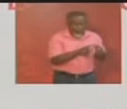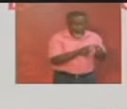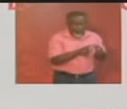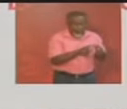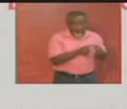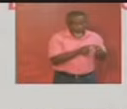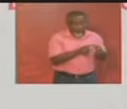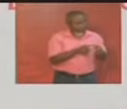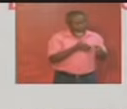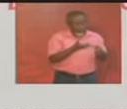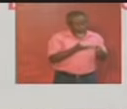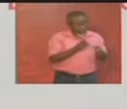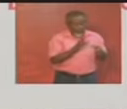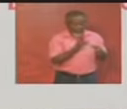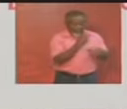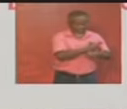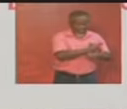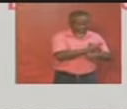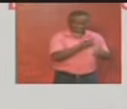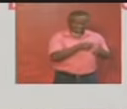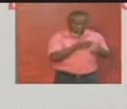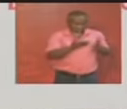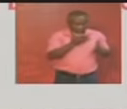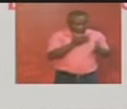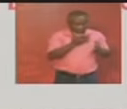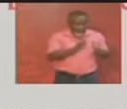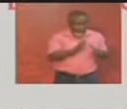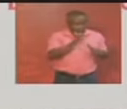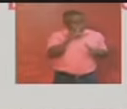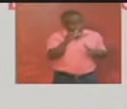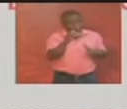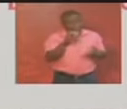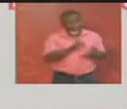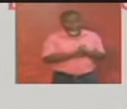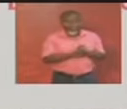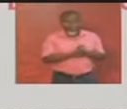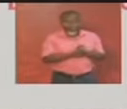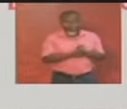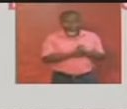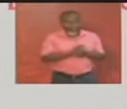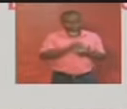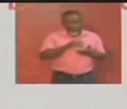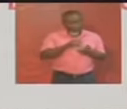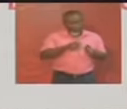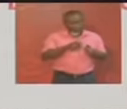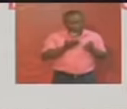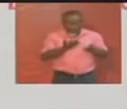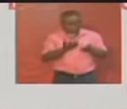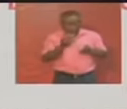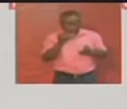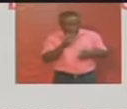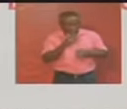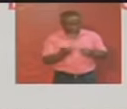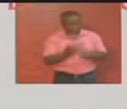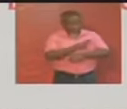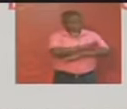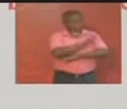persons who have now occupied or plan to occupy 98% of all villas in Tobago at this at the upcoming Easter